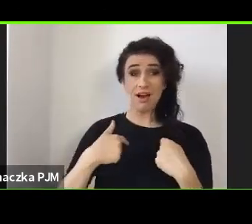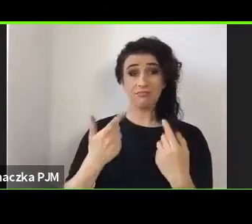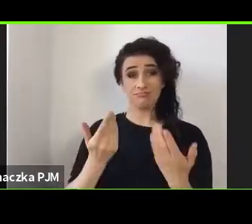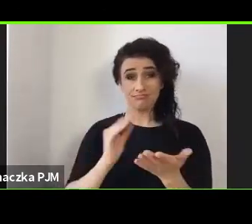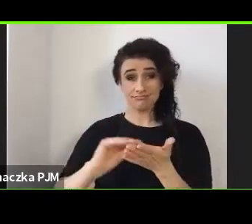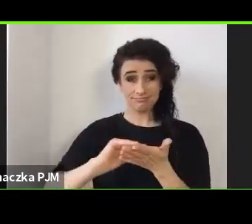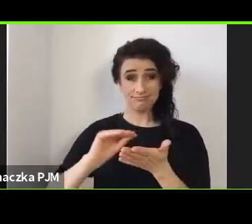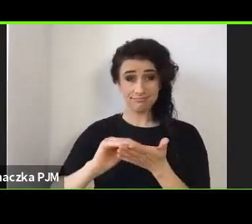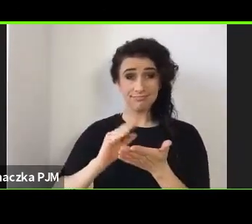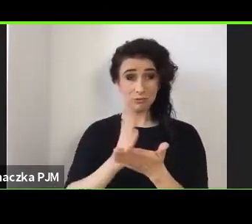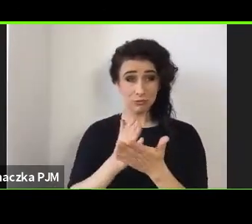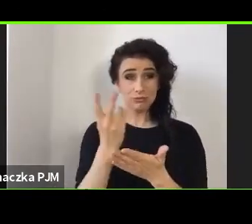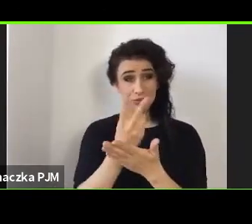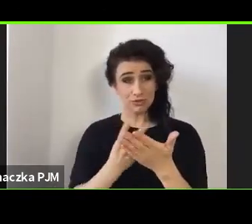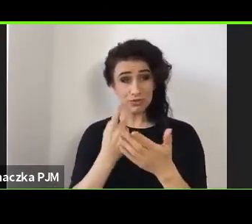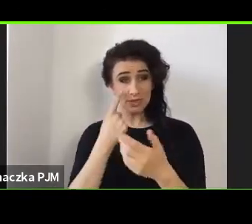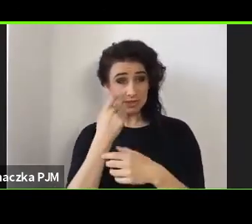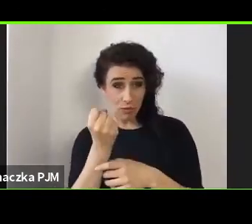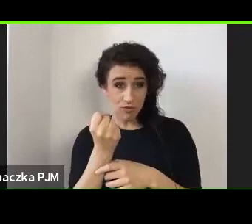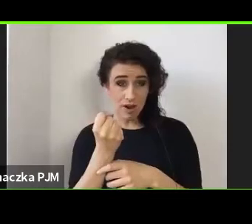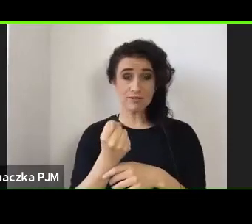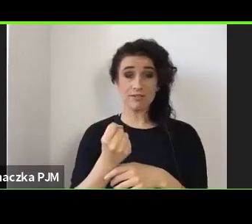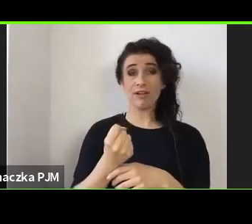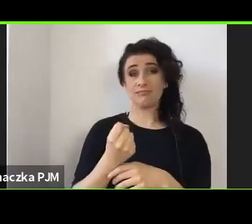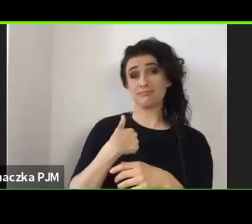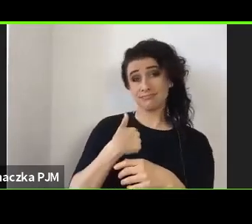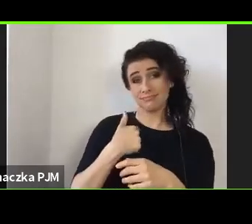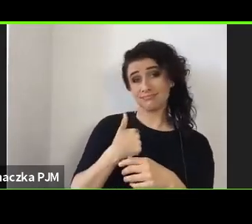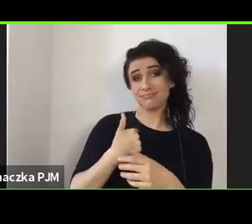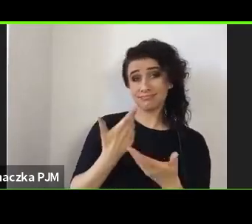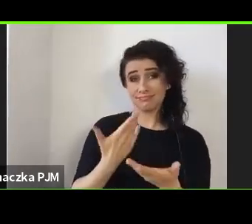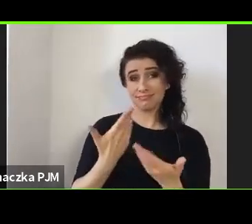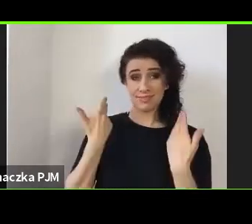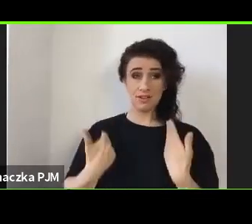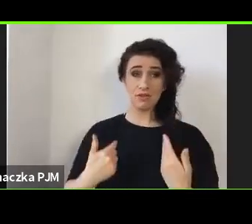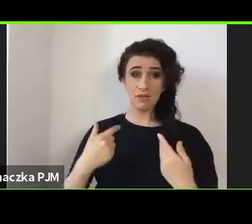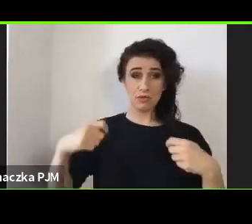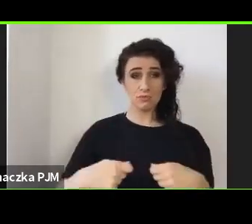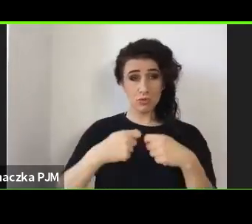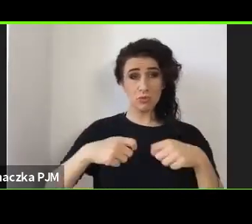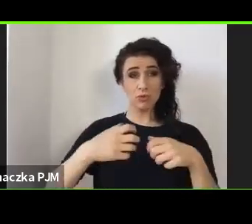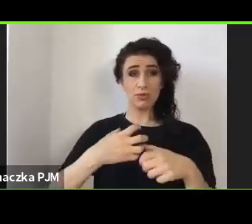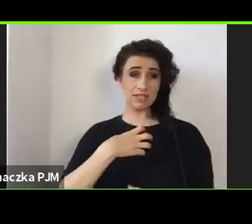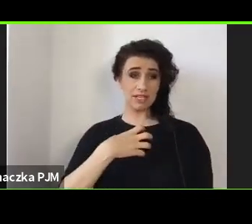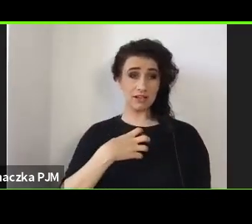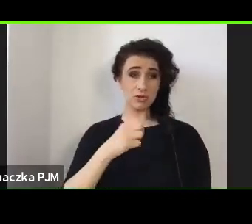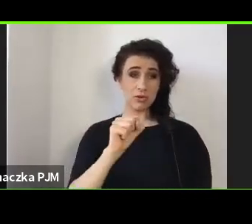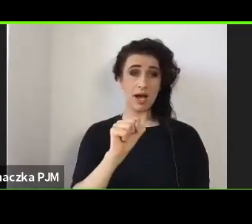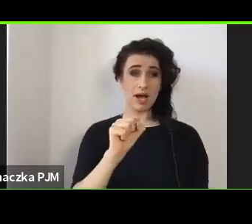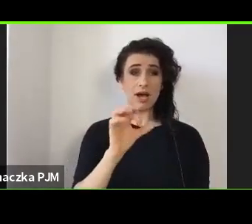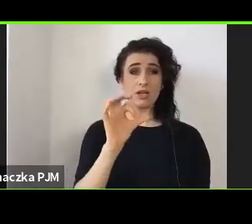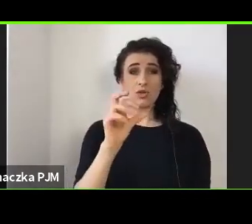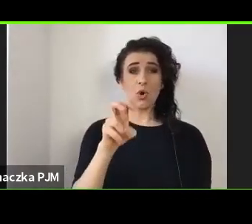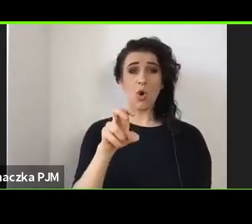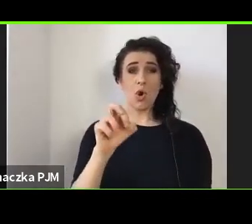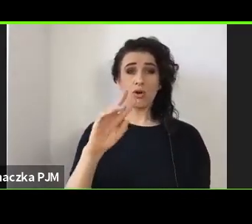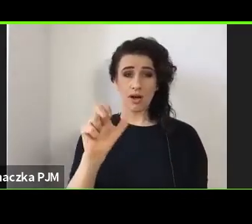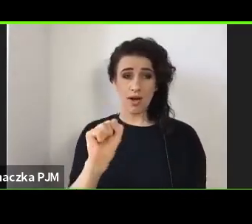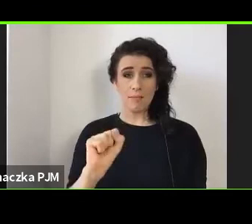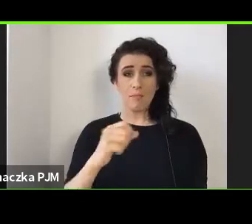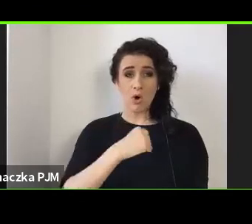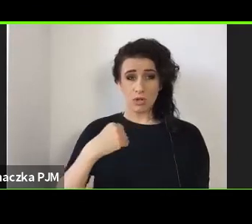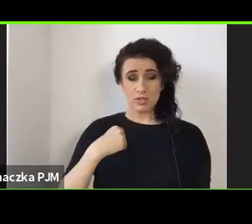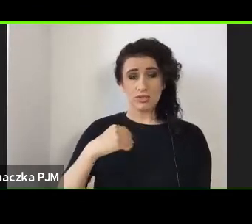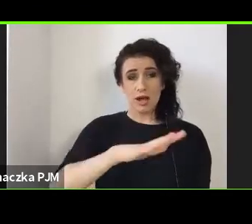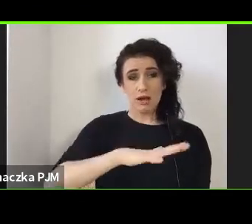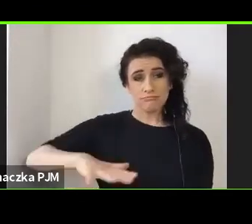in Poland. We are the biggest network of social entrepreneurs working in